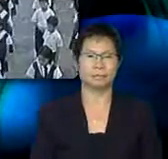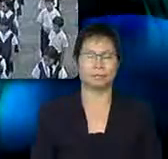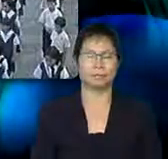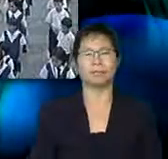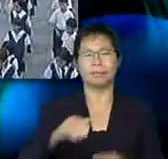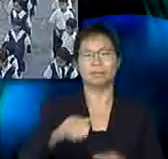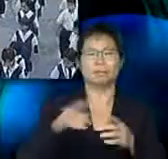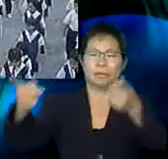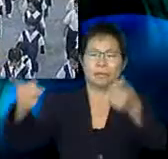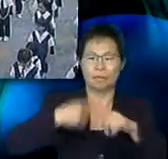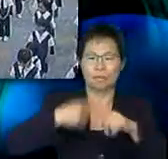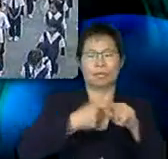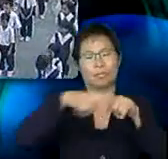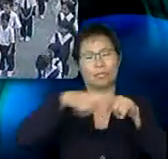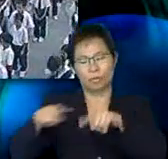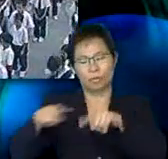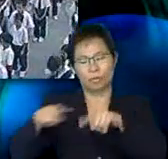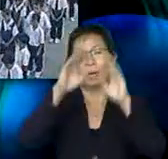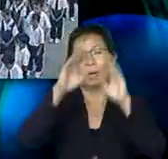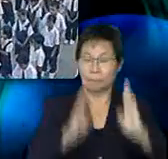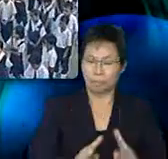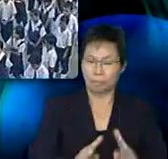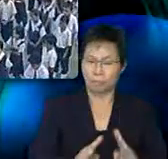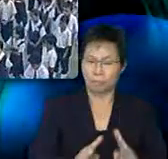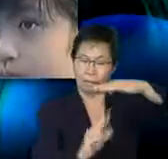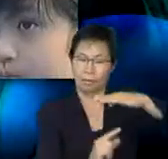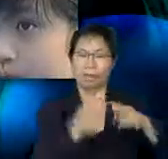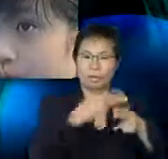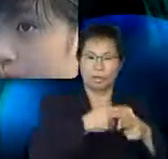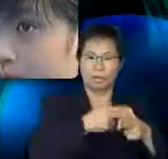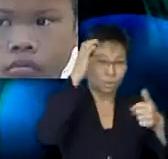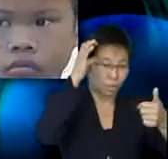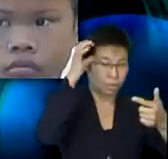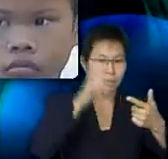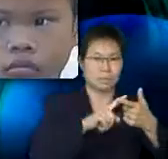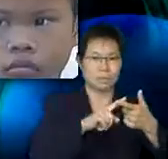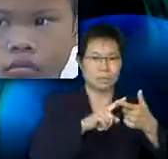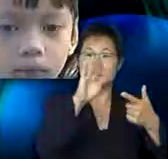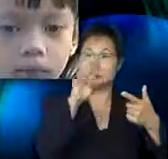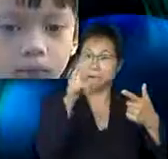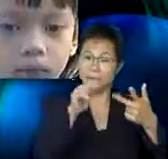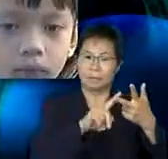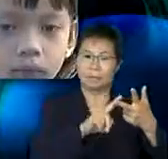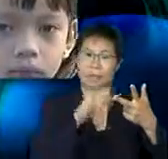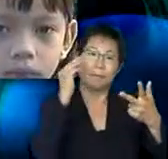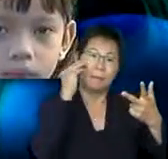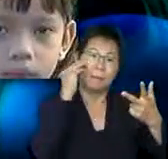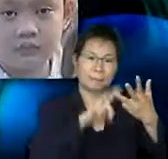They come from various ethnic backgrounds, namely Chinese, Iban,